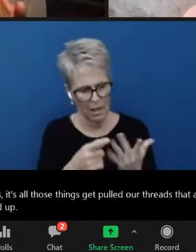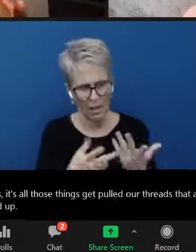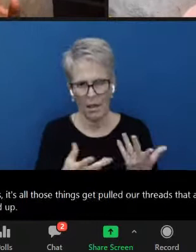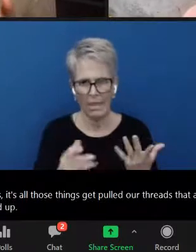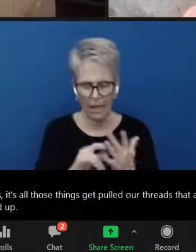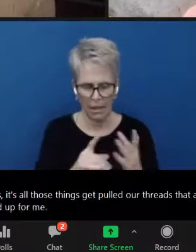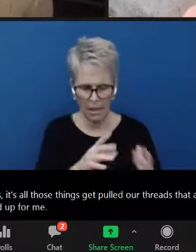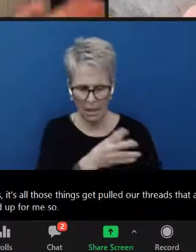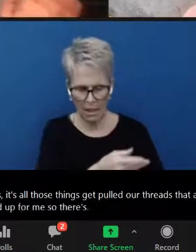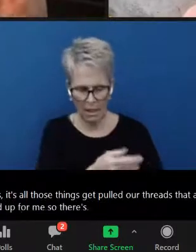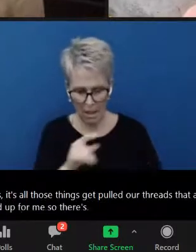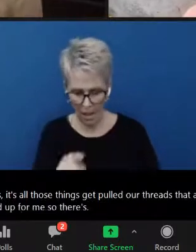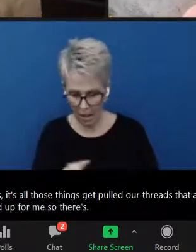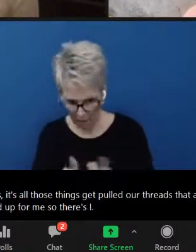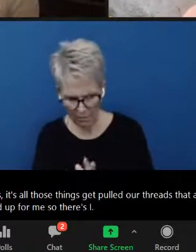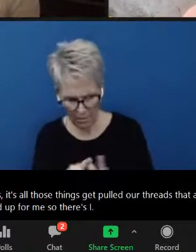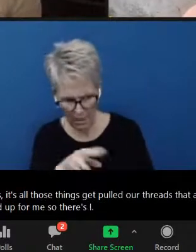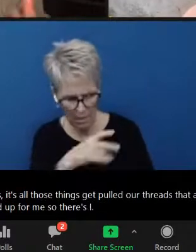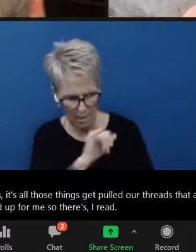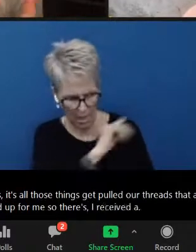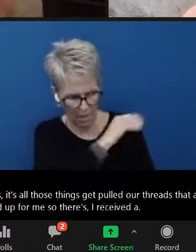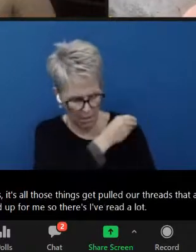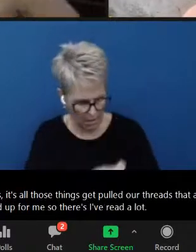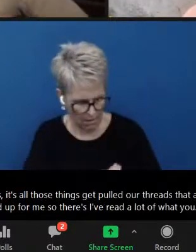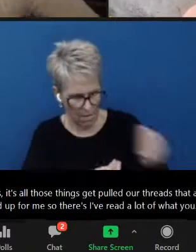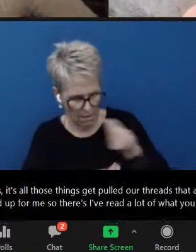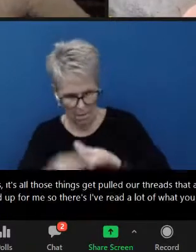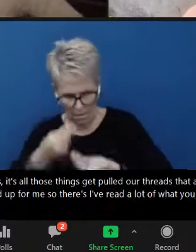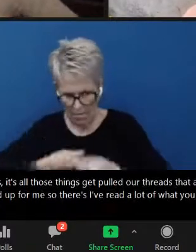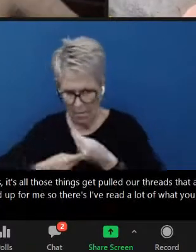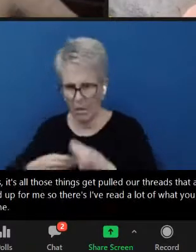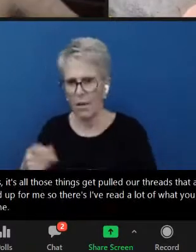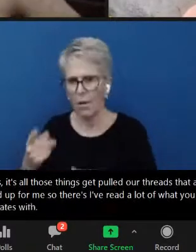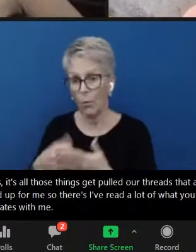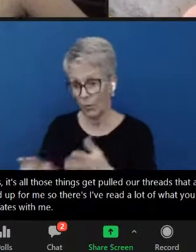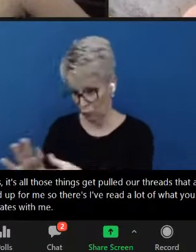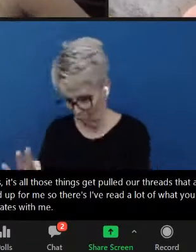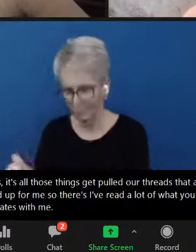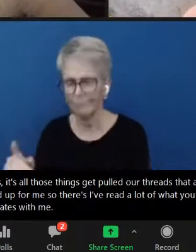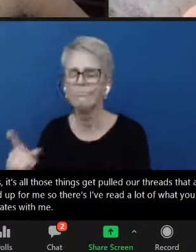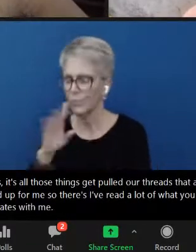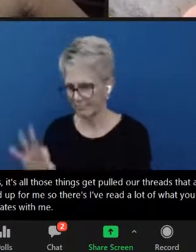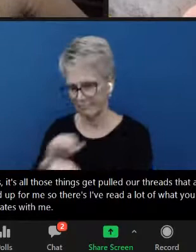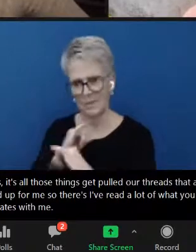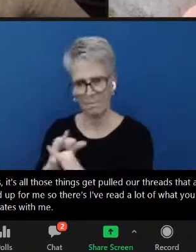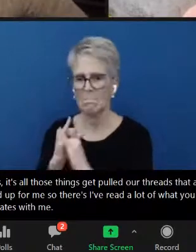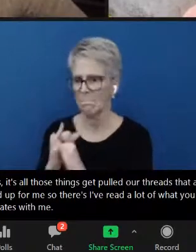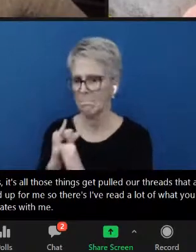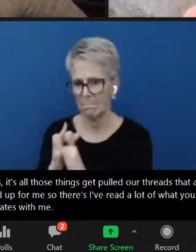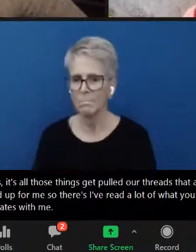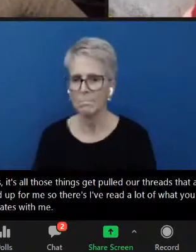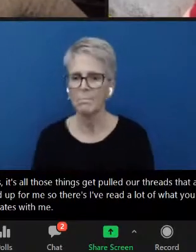up for me. So there's a lot of what you said resonates with me.